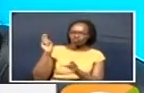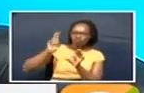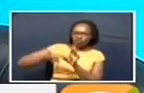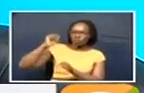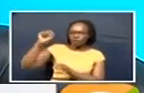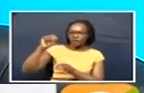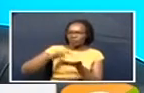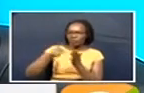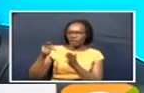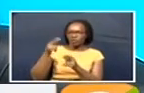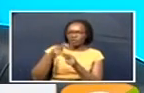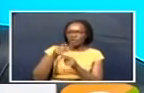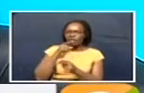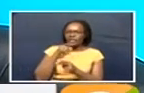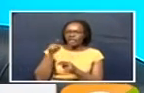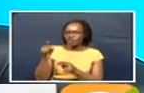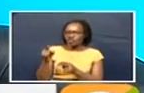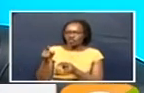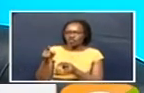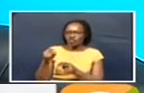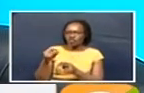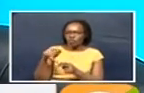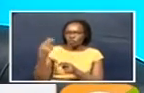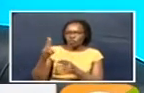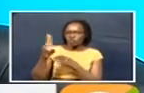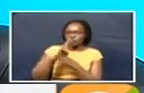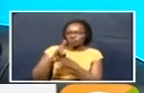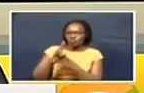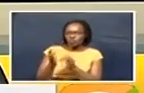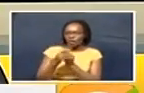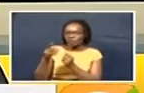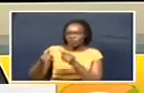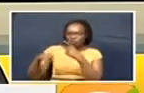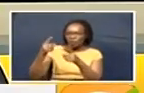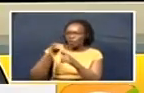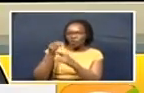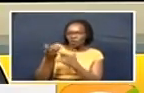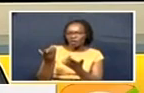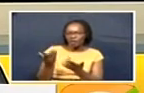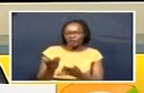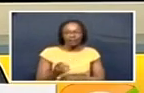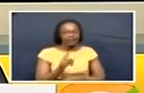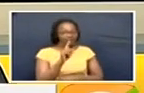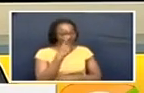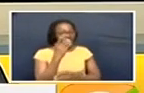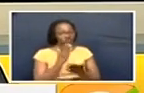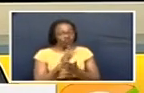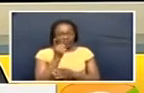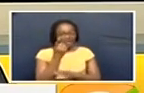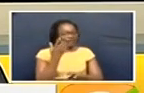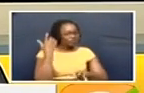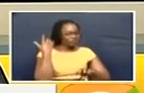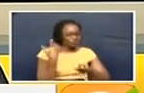your father's name to get a chance to get heard? Did you have to? Initially it was difficult because anywhere